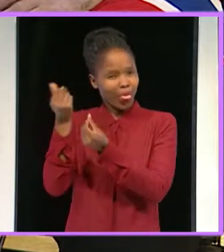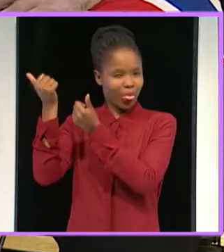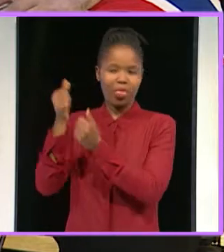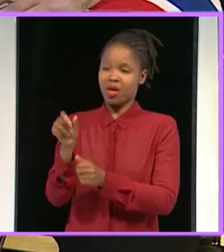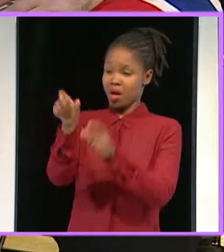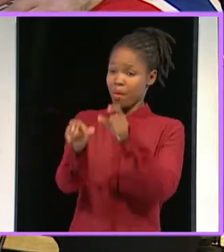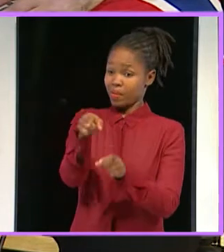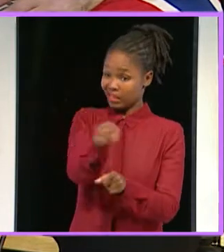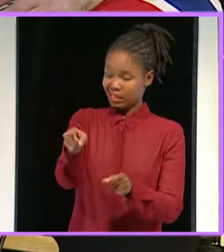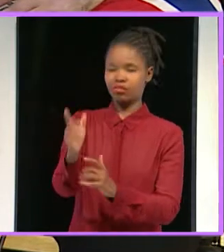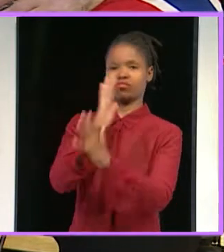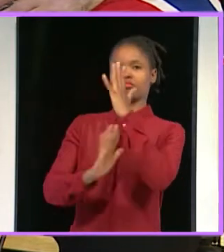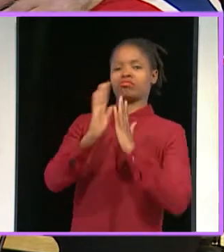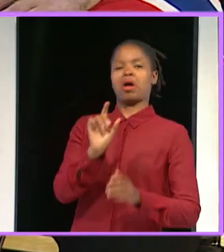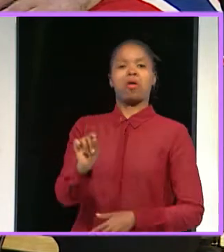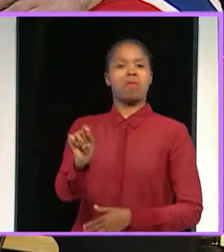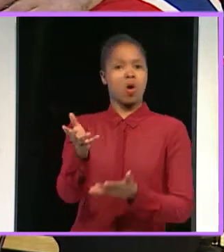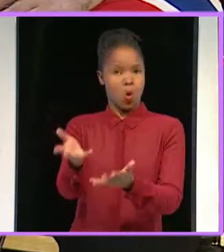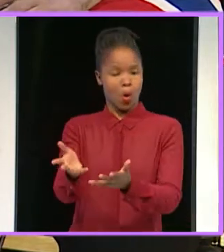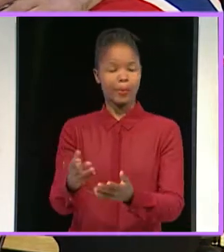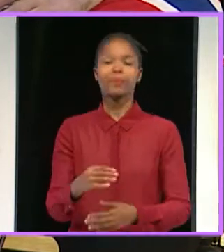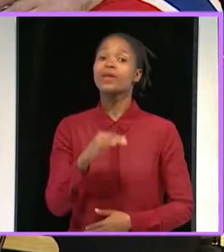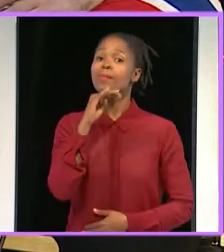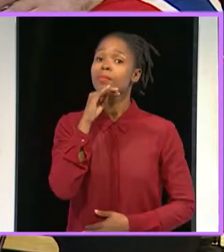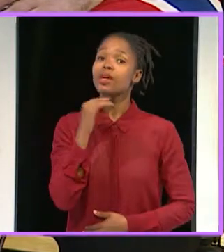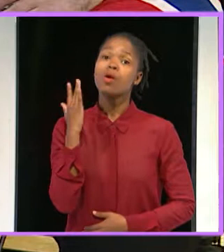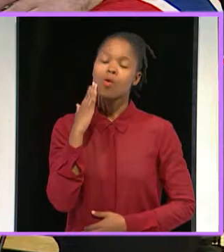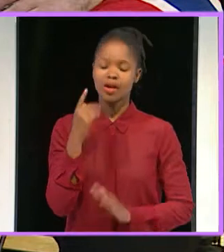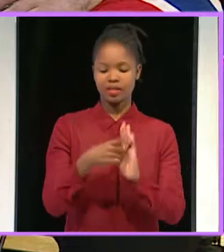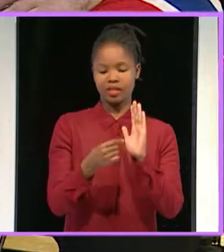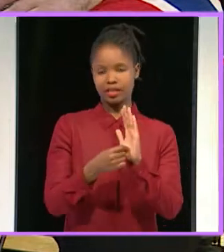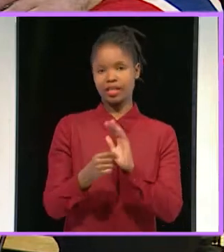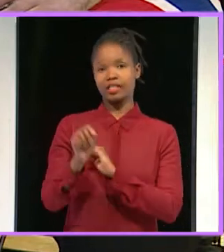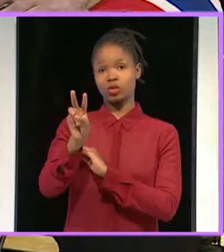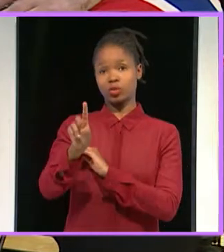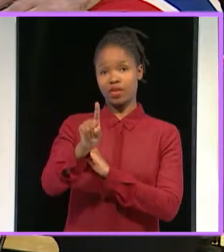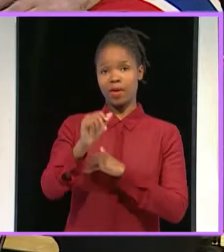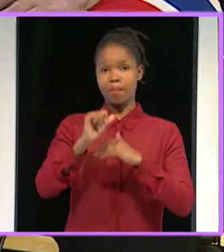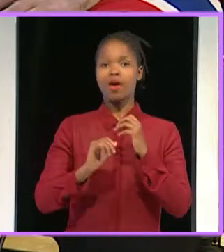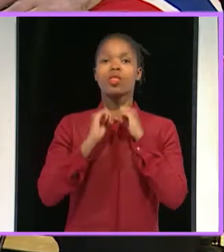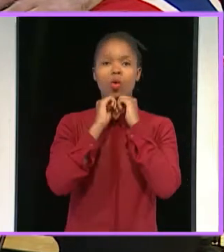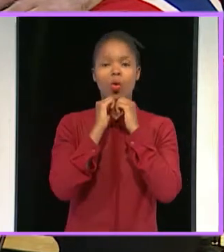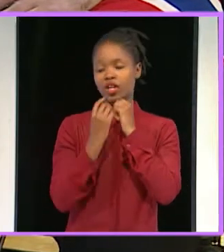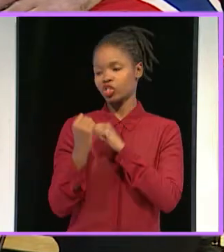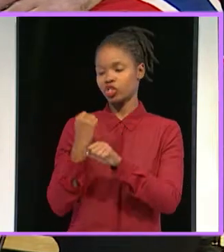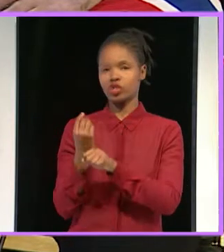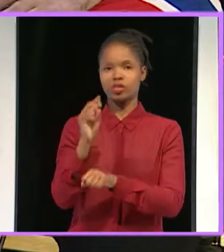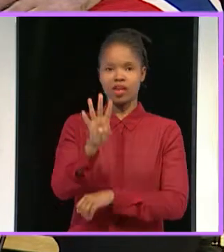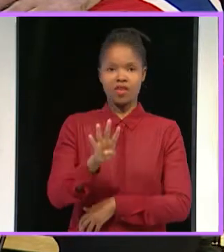accident. So basically it was 21st of August 2014. I was going to